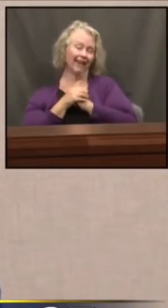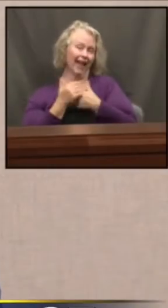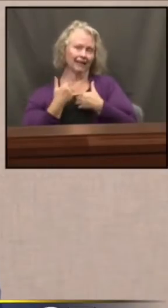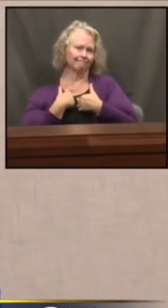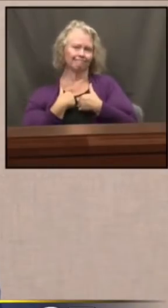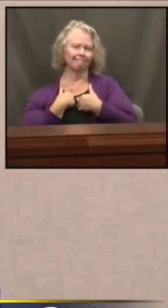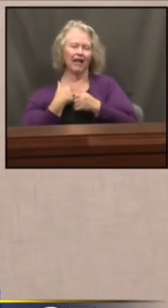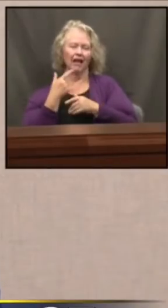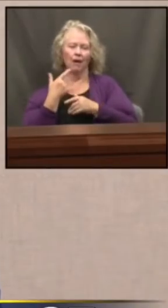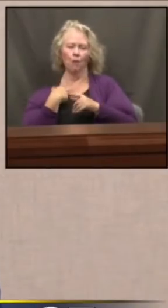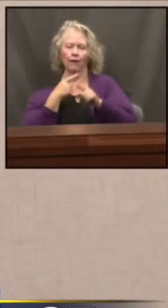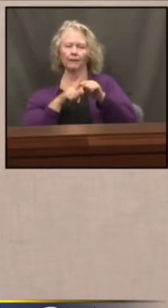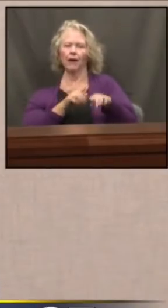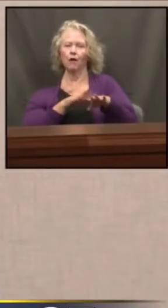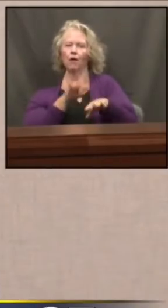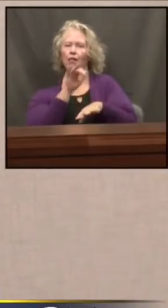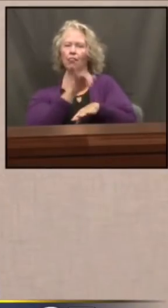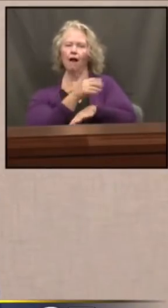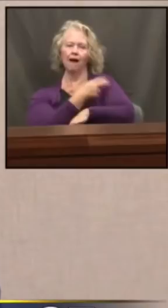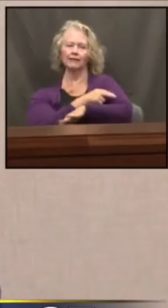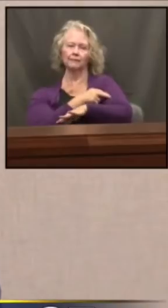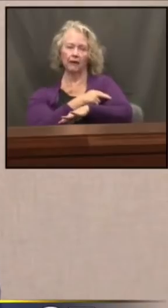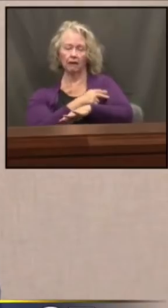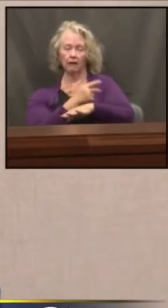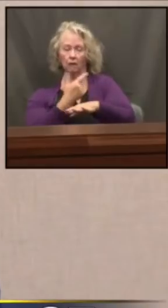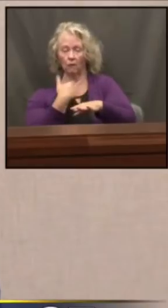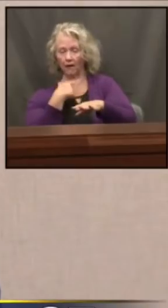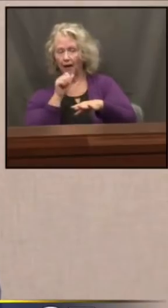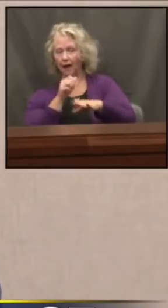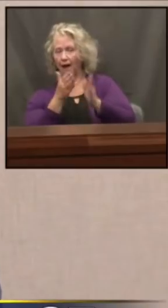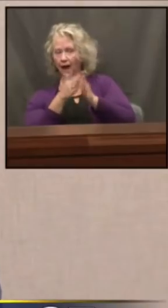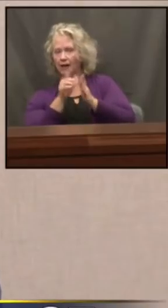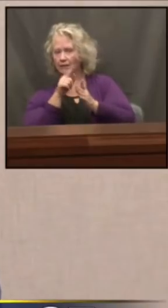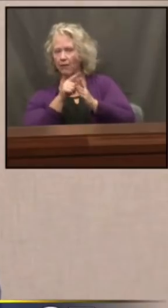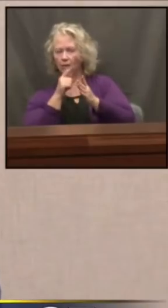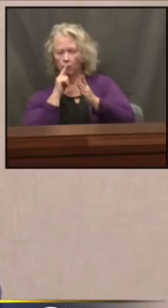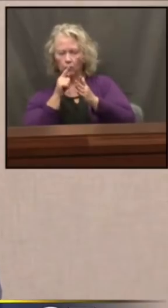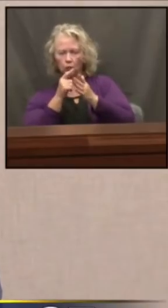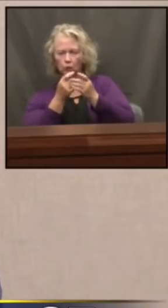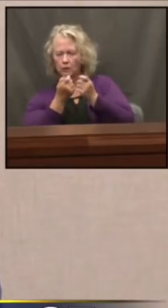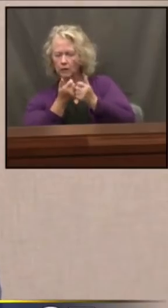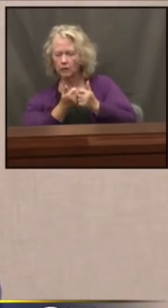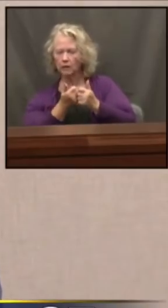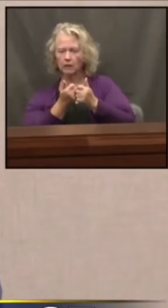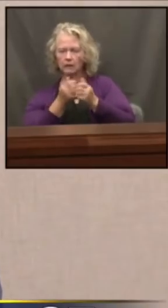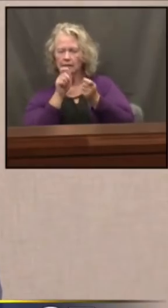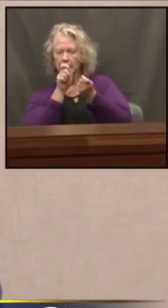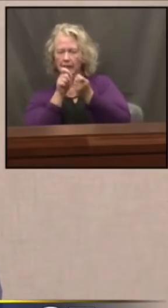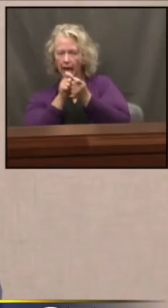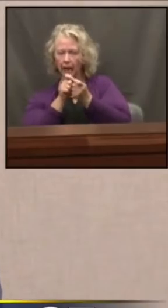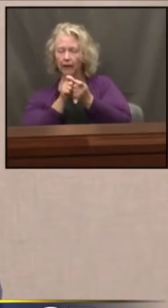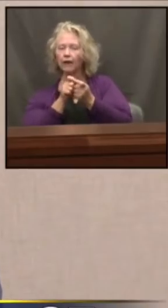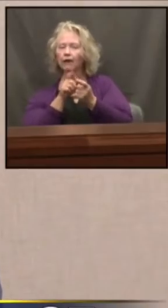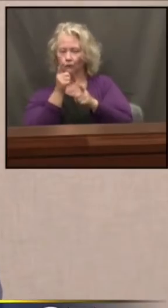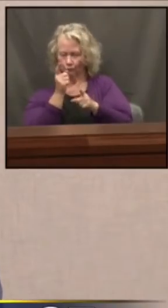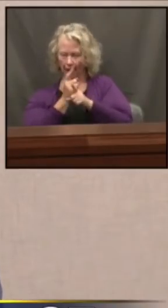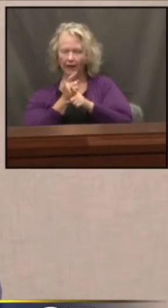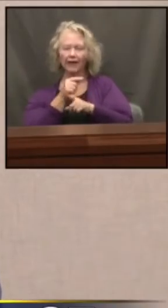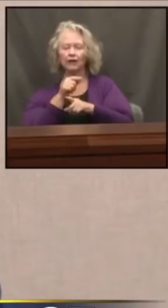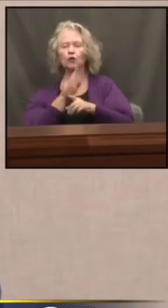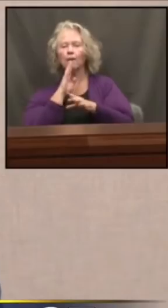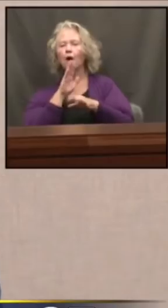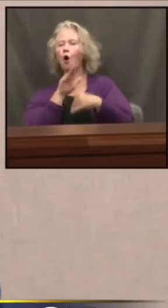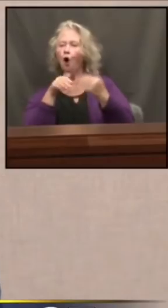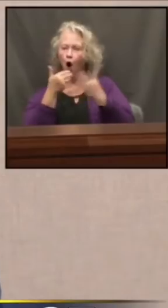hospitals. We can work with them to see if we can peel that back further, but you're correct. That data reports everyone who's in the hospital